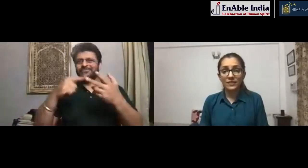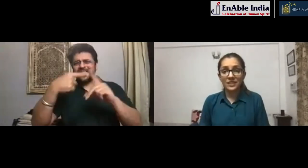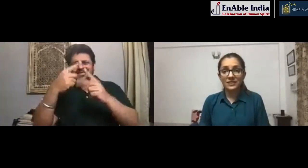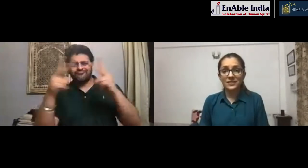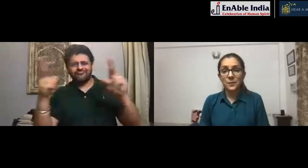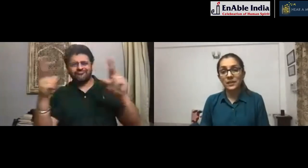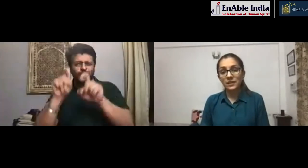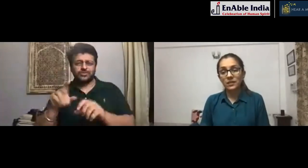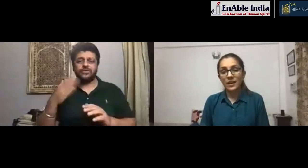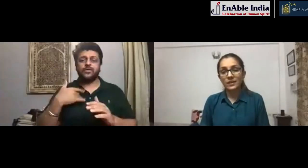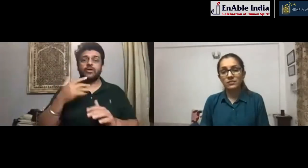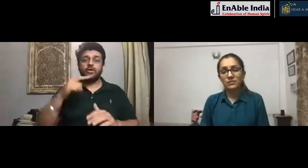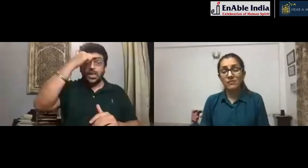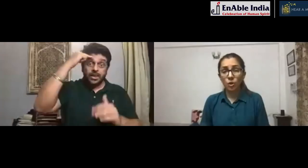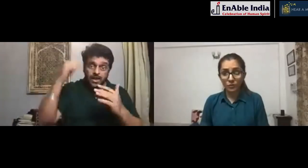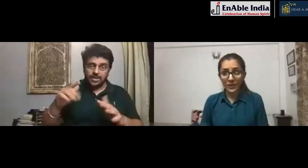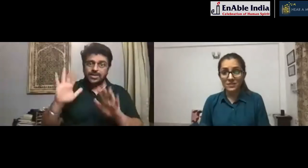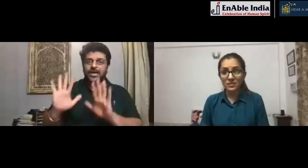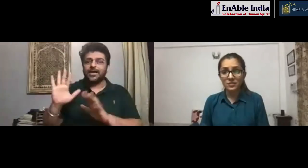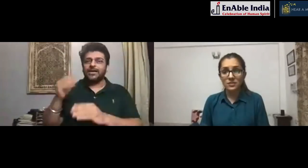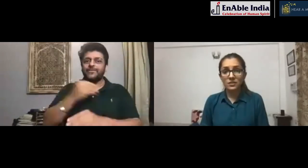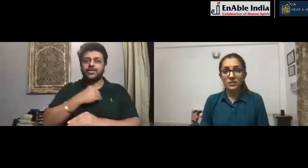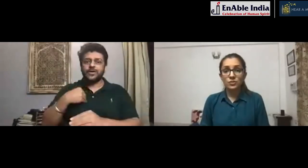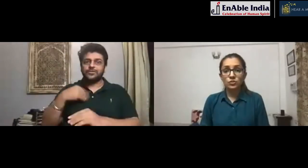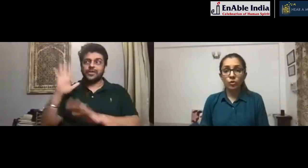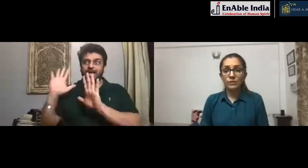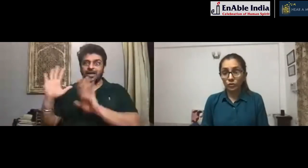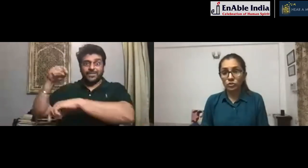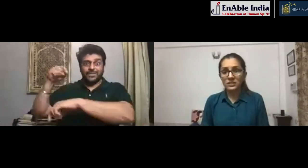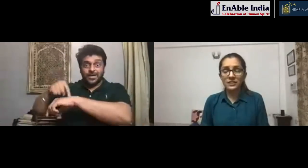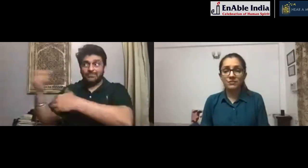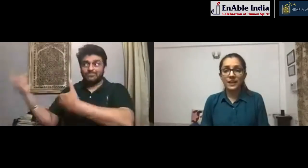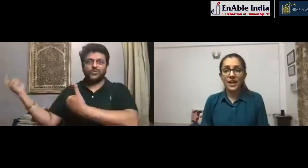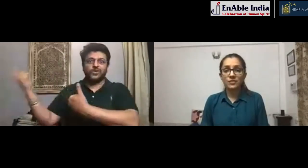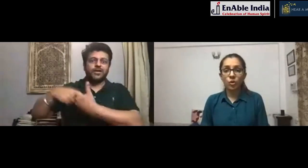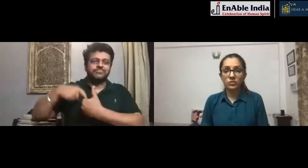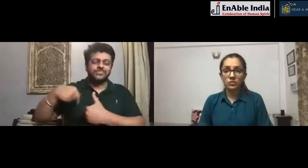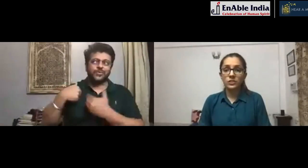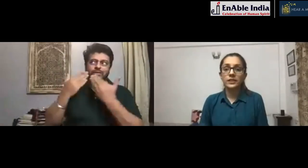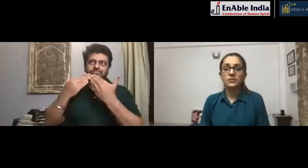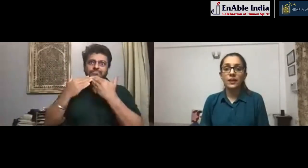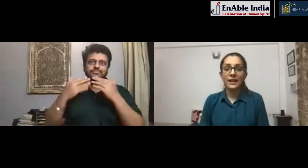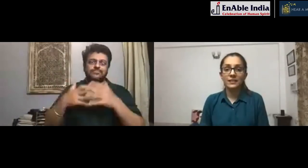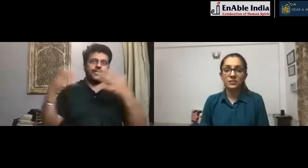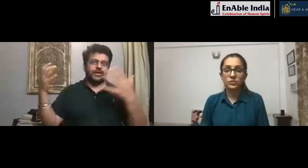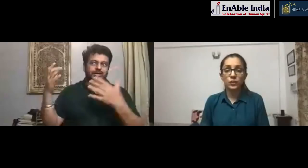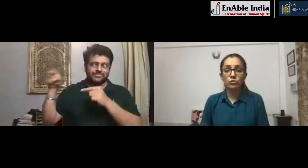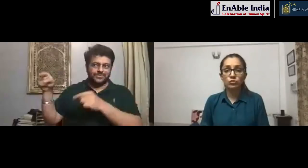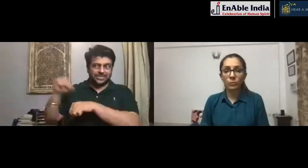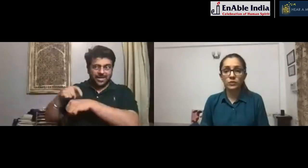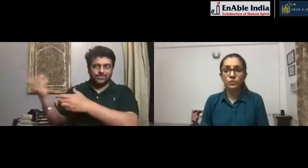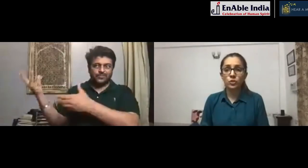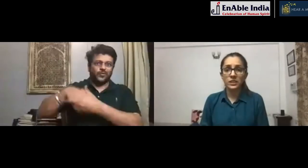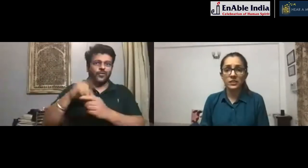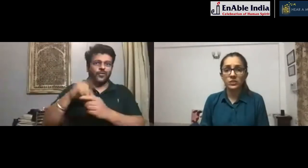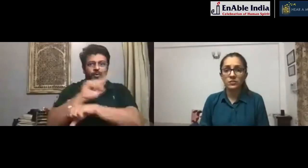new wave that has come in, and we have a lot of questions. So we are fortunate that we have a doctor today, and so